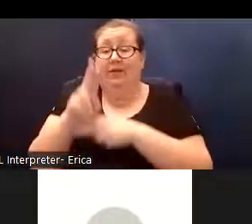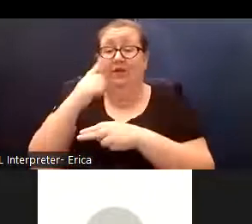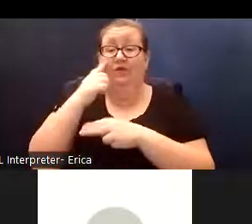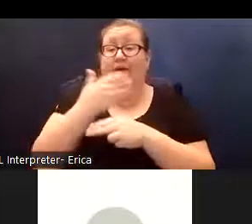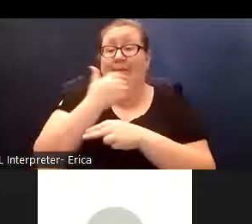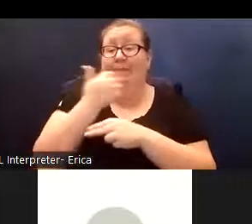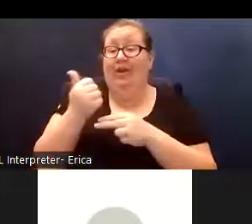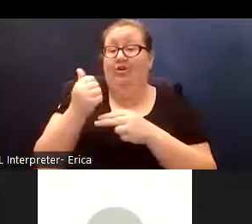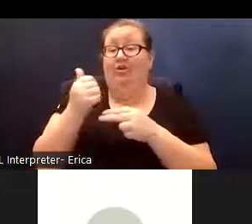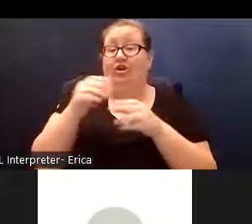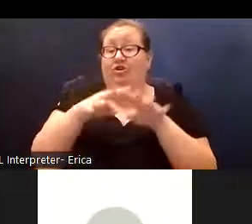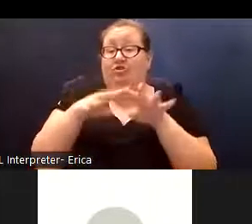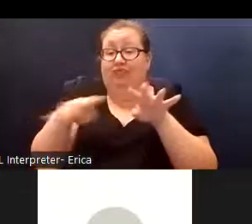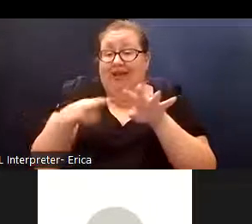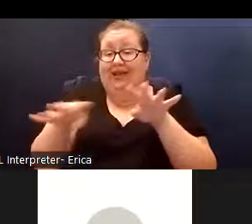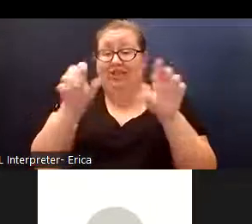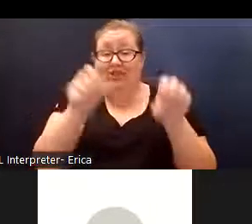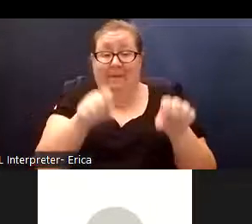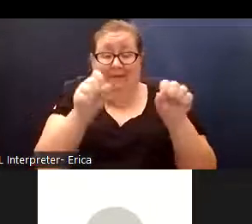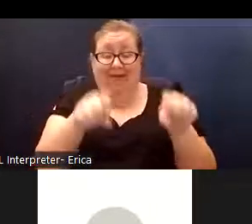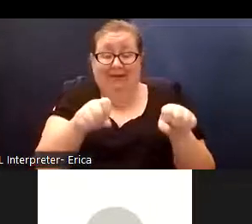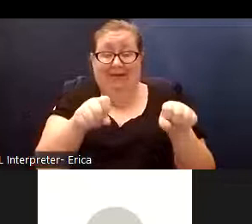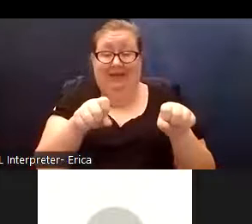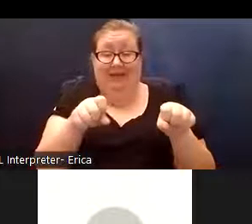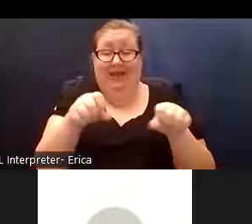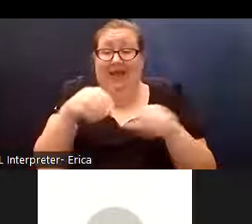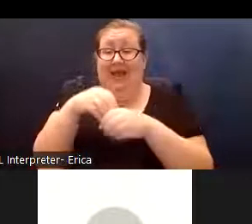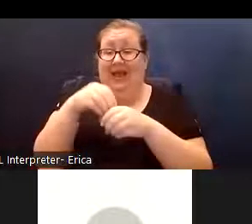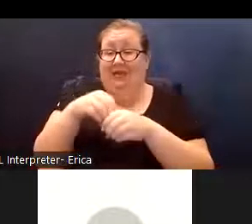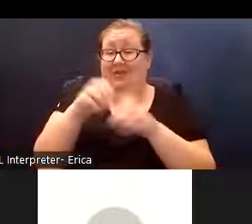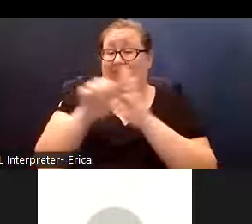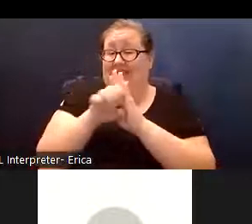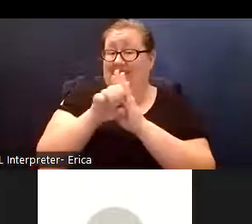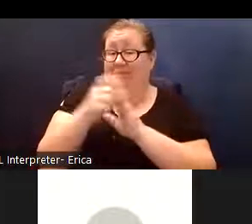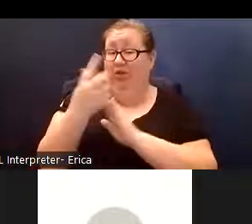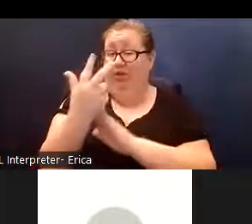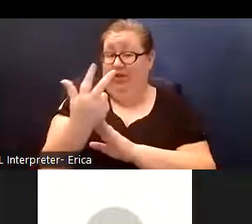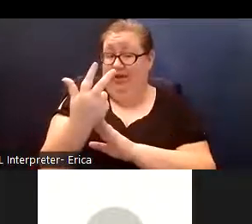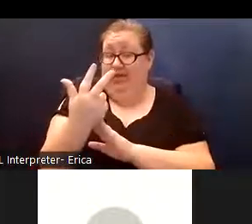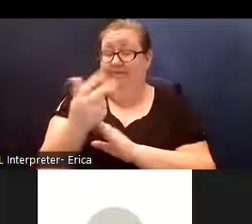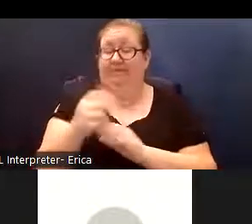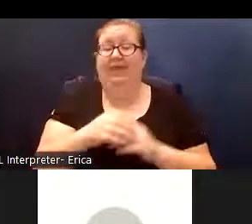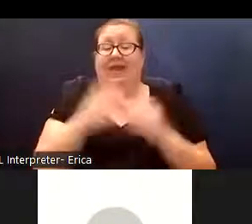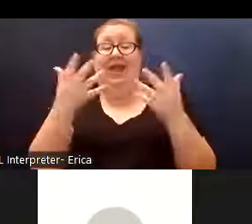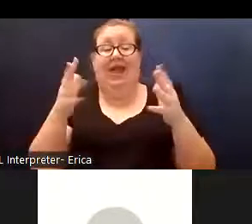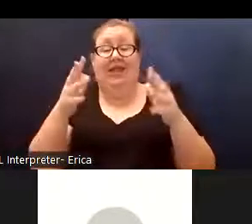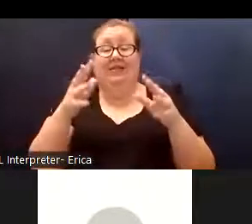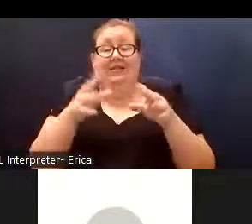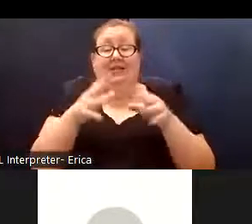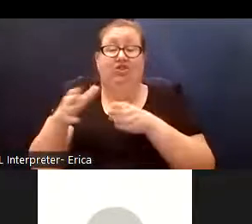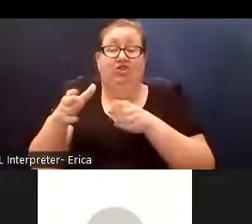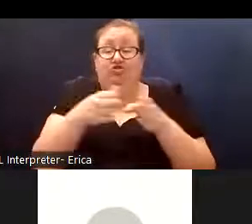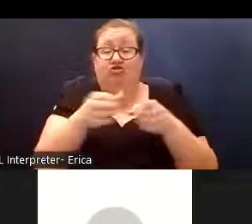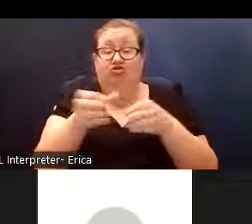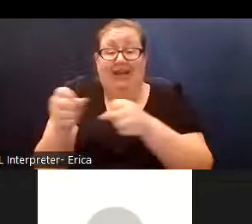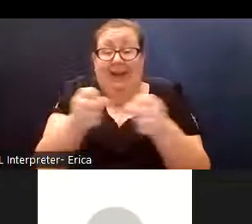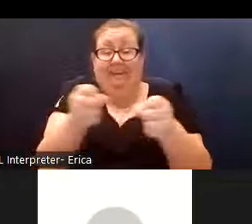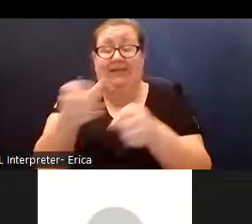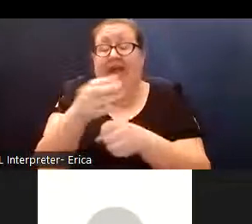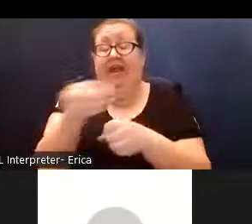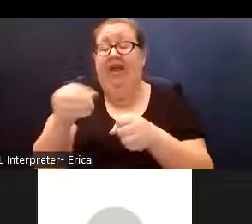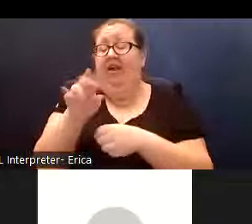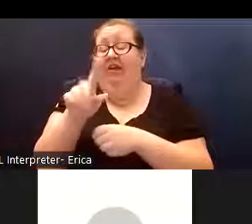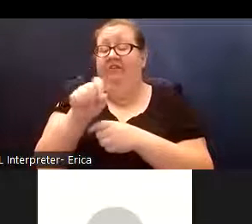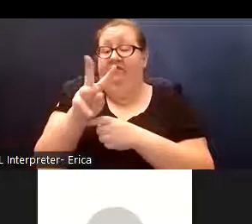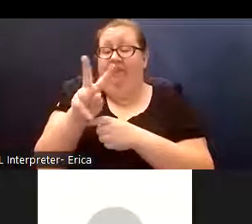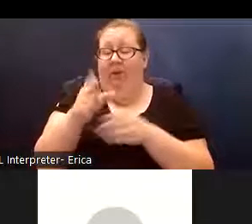drainage capacity as within example 3, and existing streams and flow pathways can be improved as seen